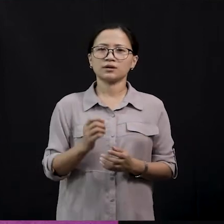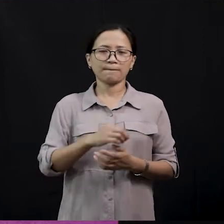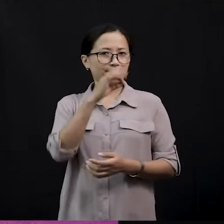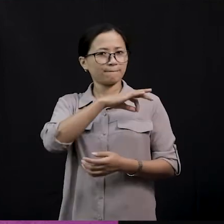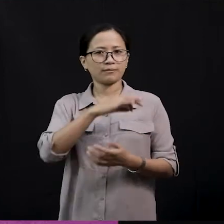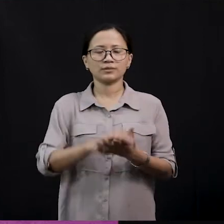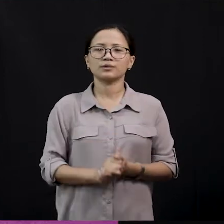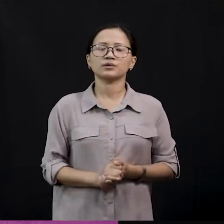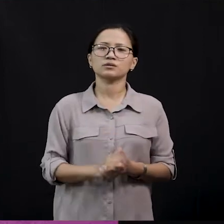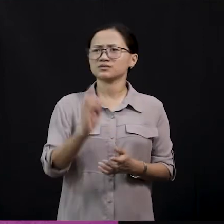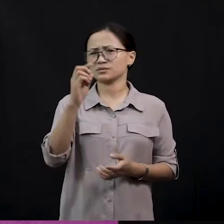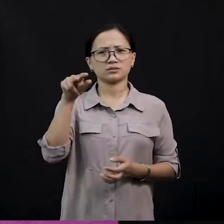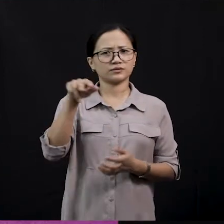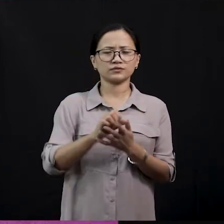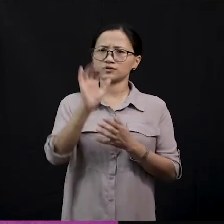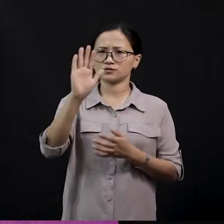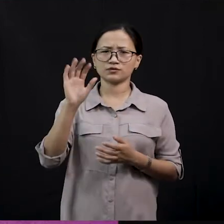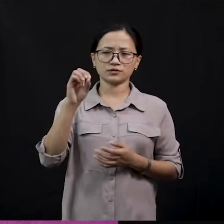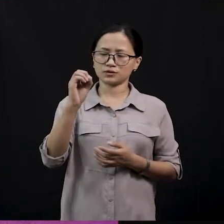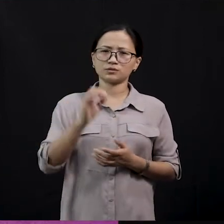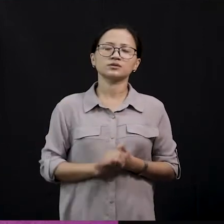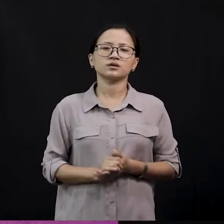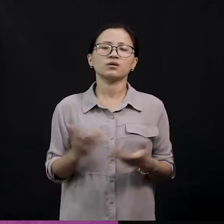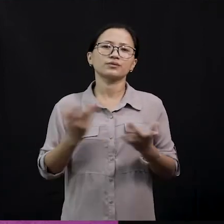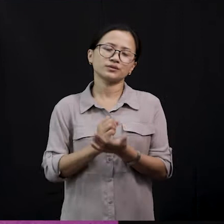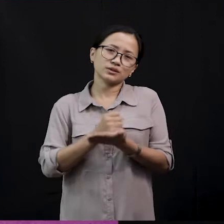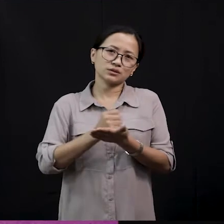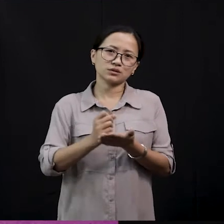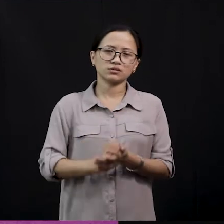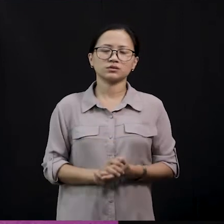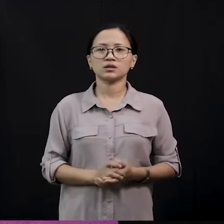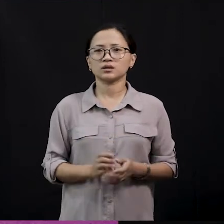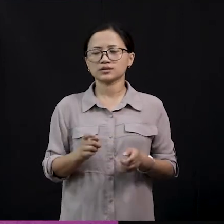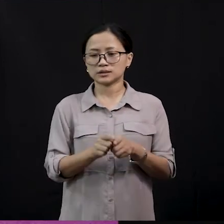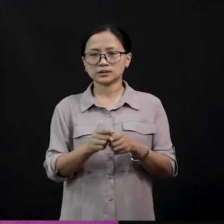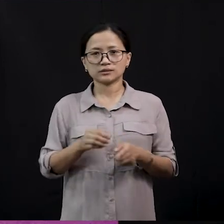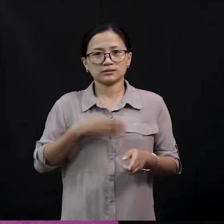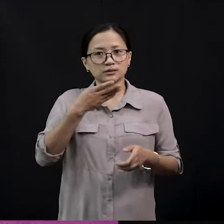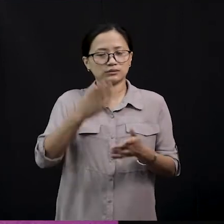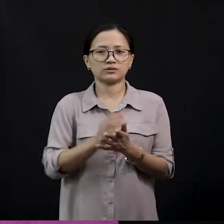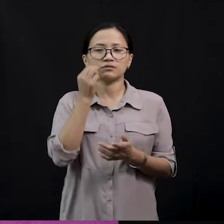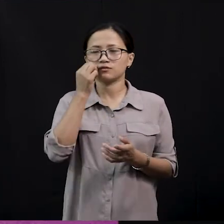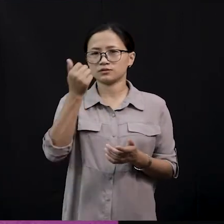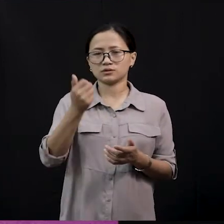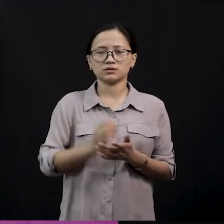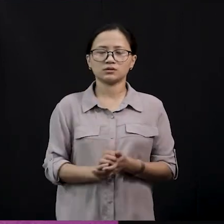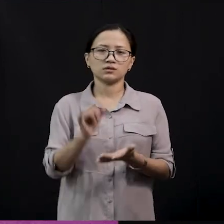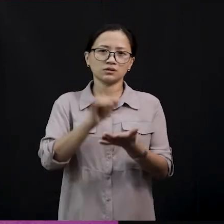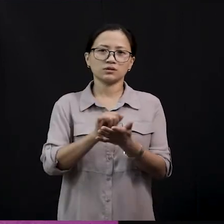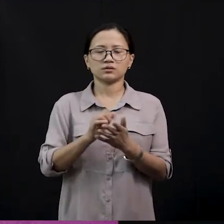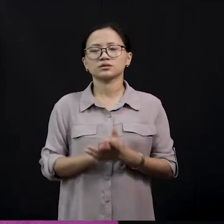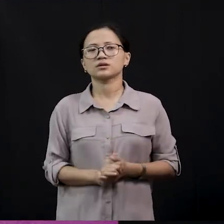or 100 rupees or whatever the case may be. So you are trying to strike a deal with your father, and that is